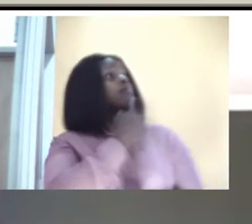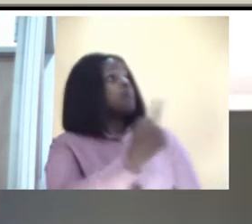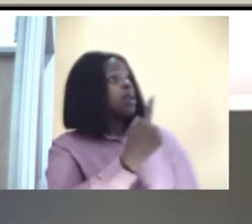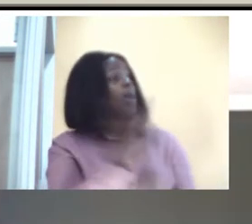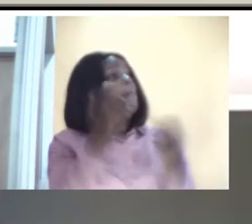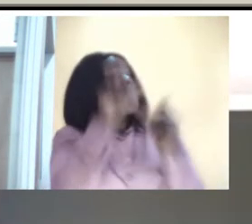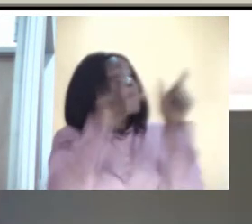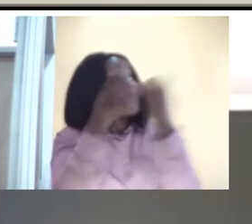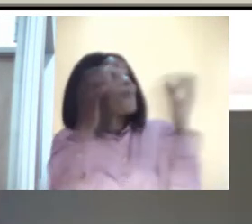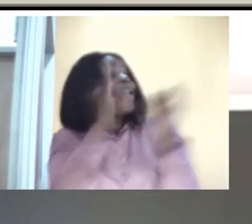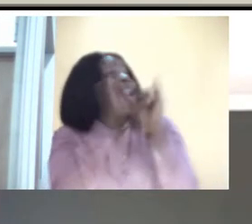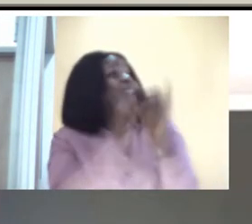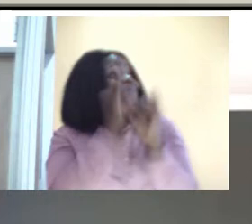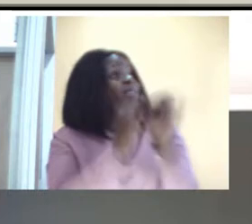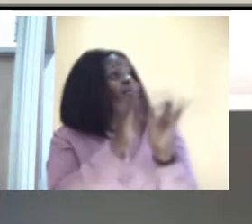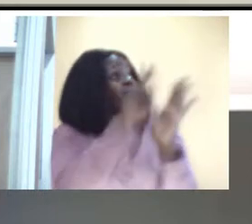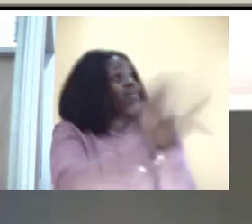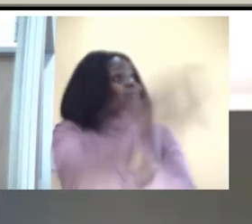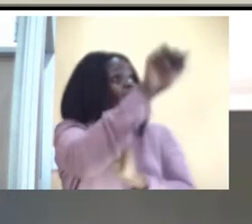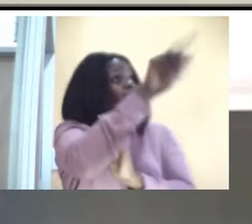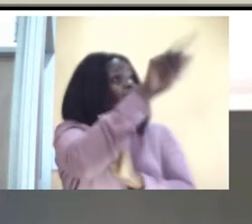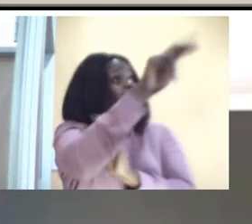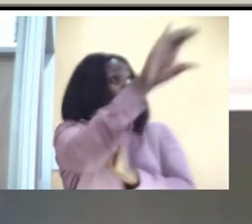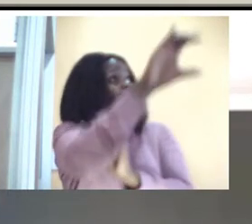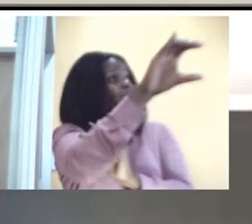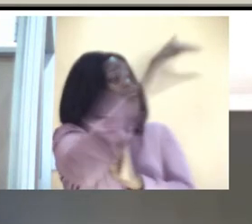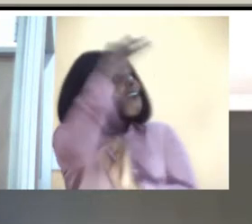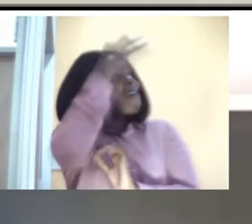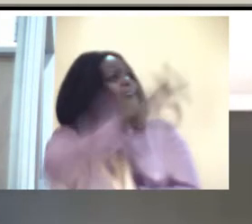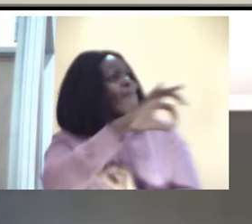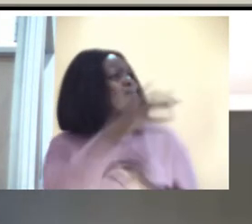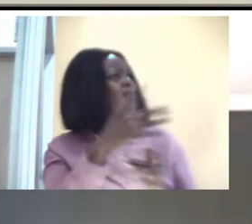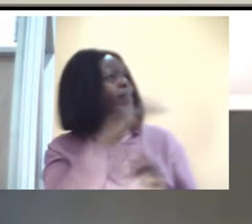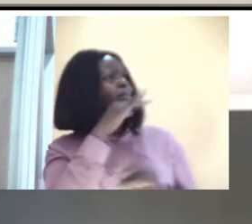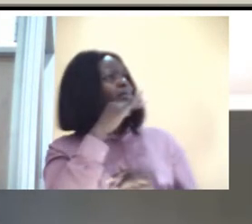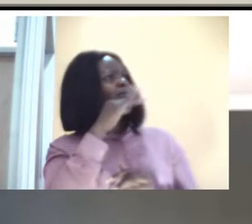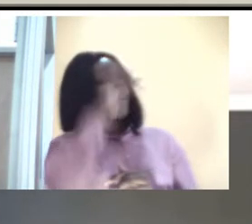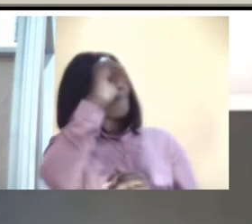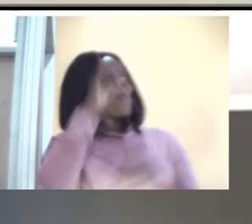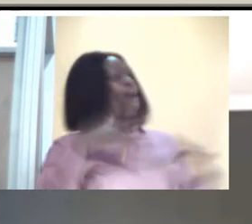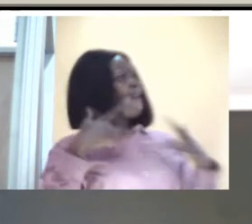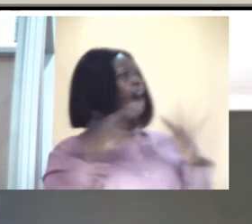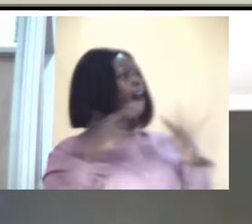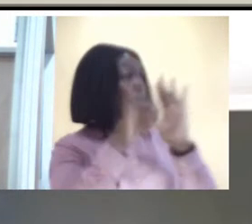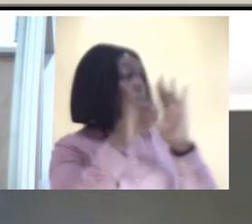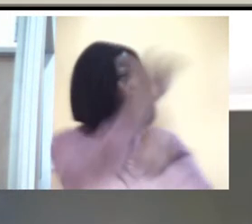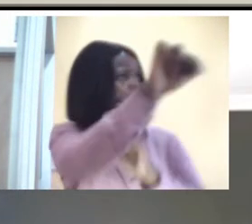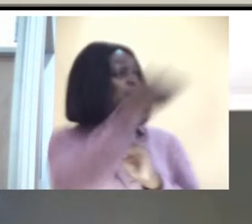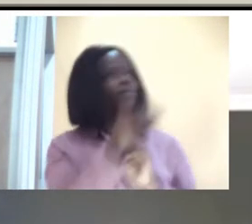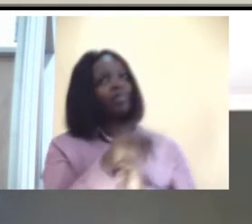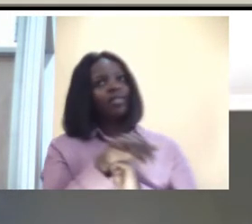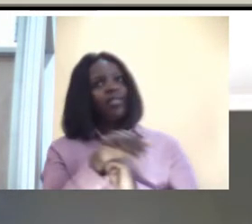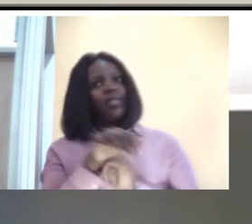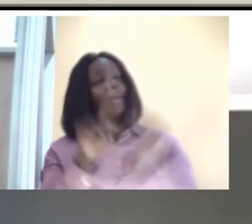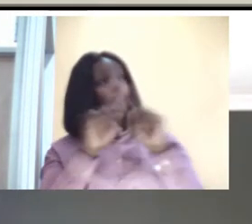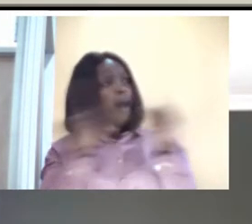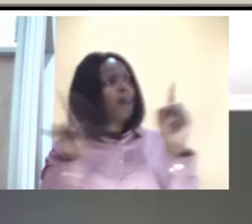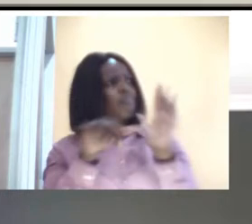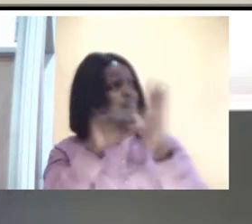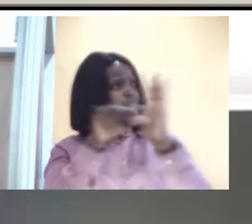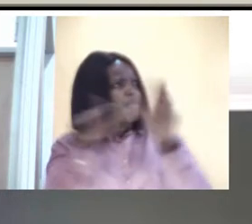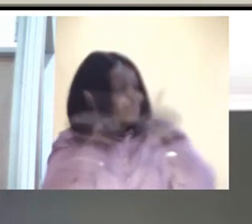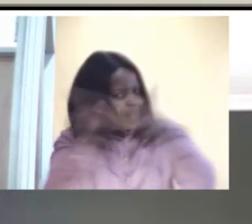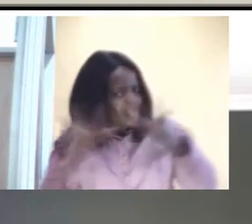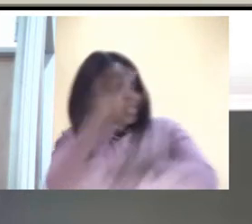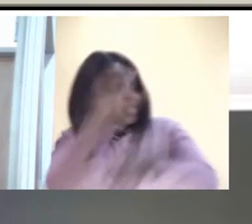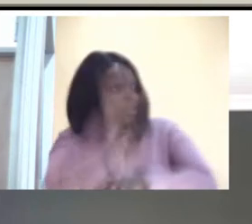11 people were killed under the ANC government during this lockdown. So if black lives matter, which they do, they also matter in South Africa, which the